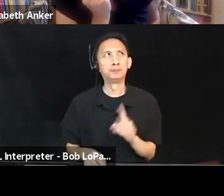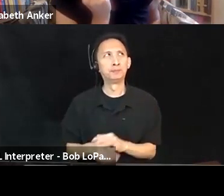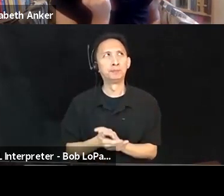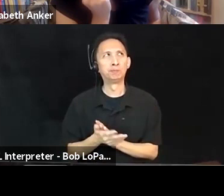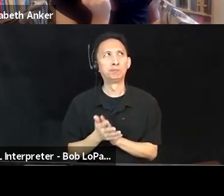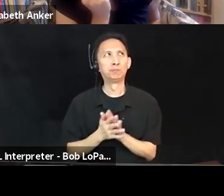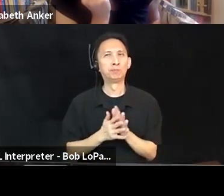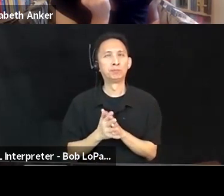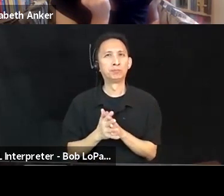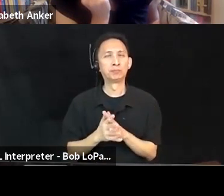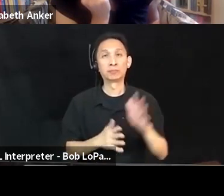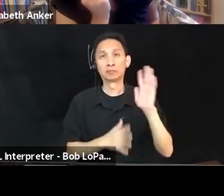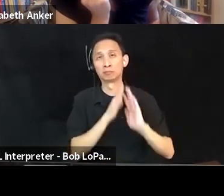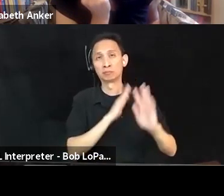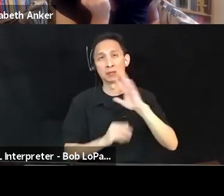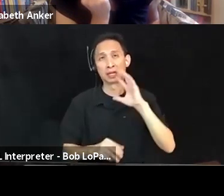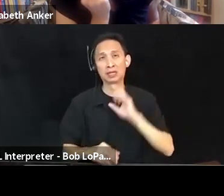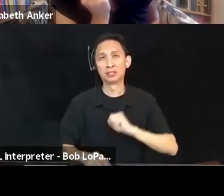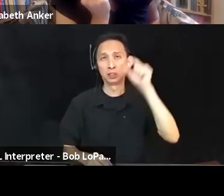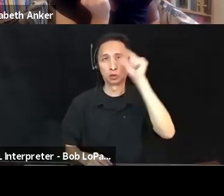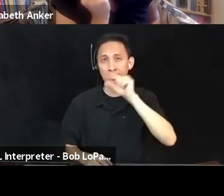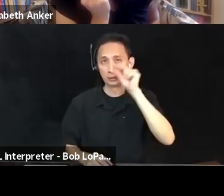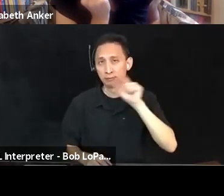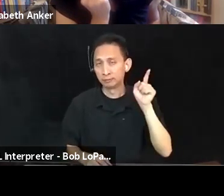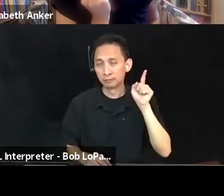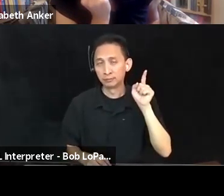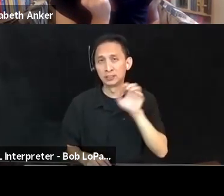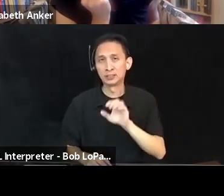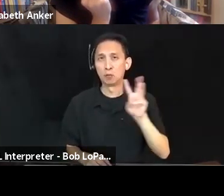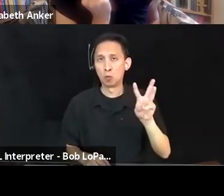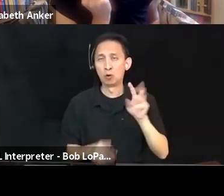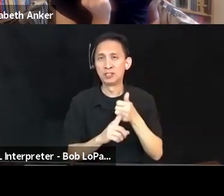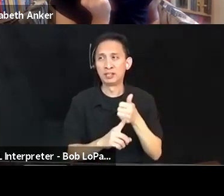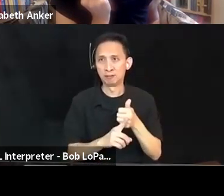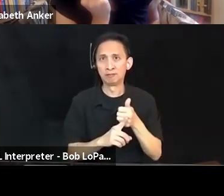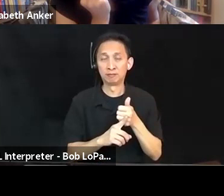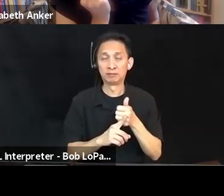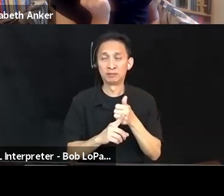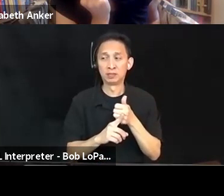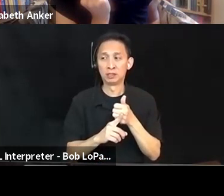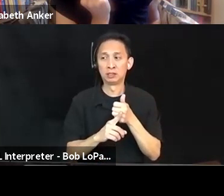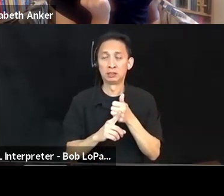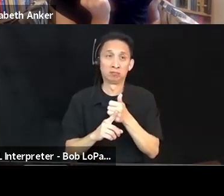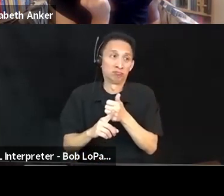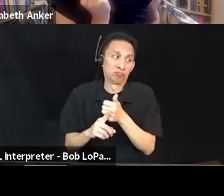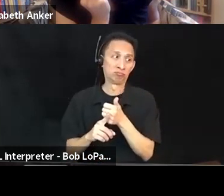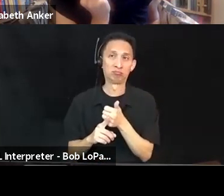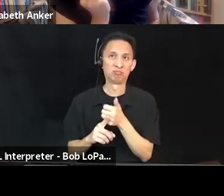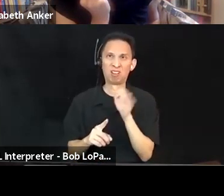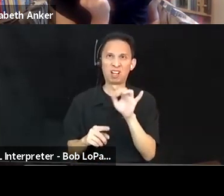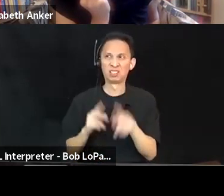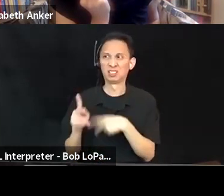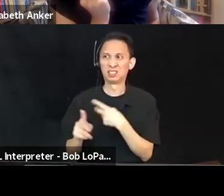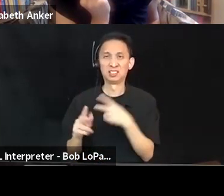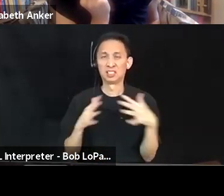in ancient Greece, civil war is, among other things, the kind of war